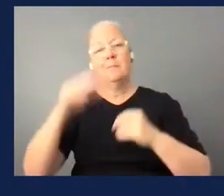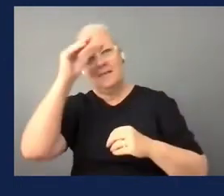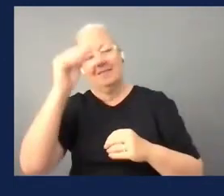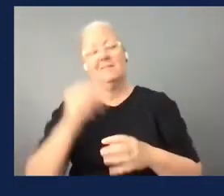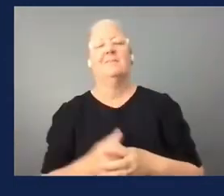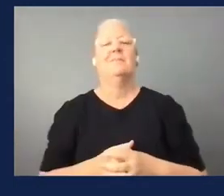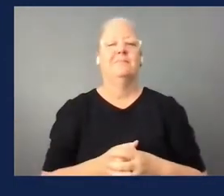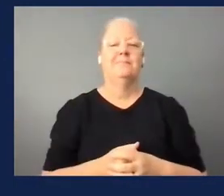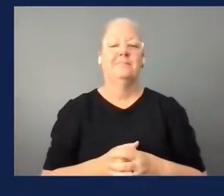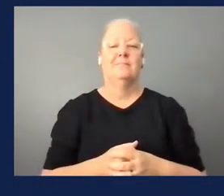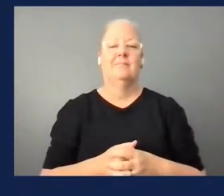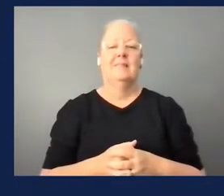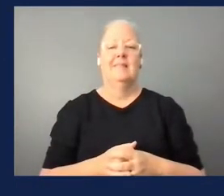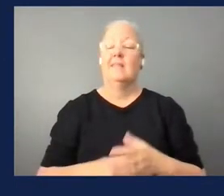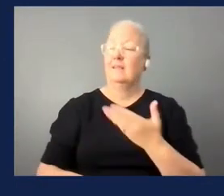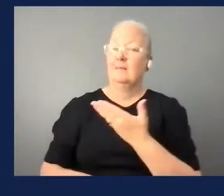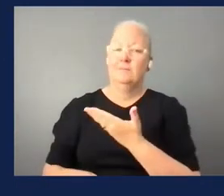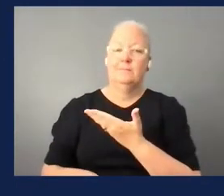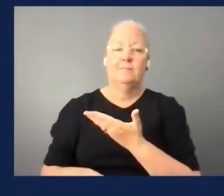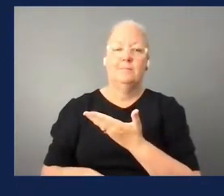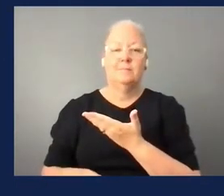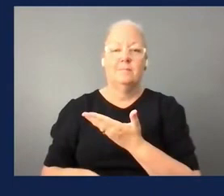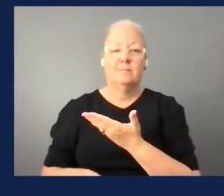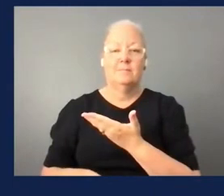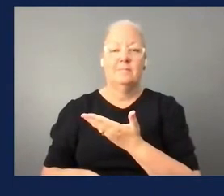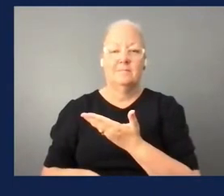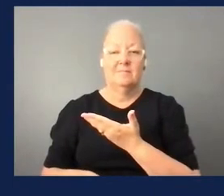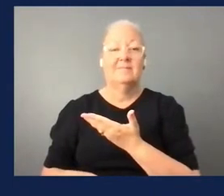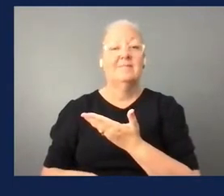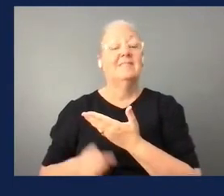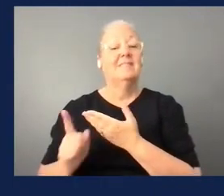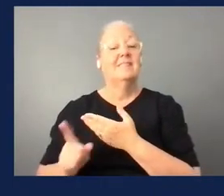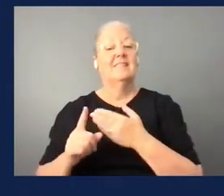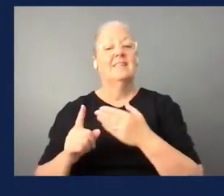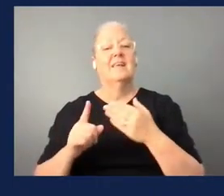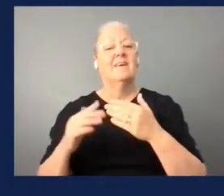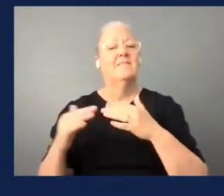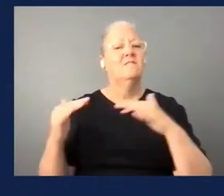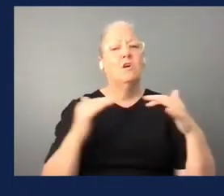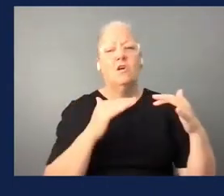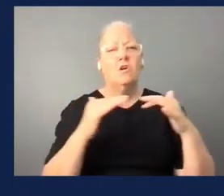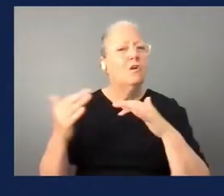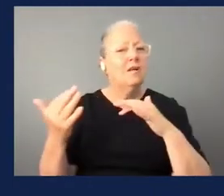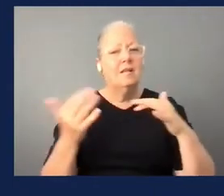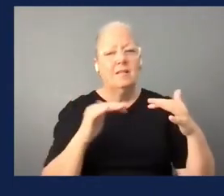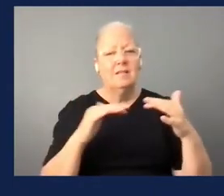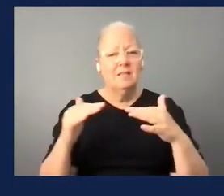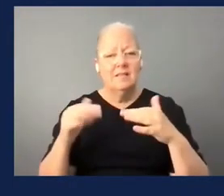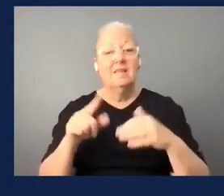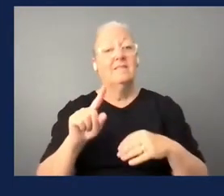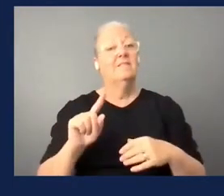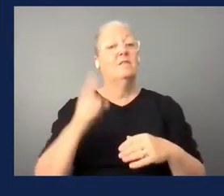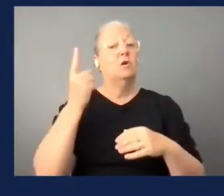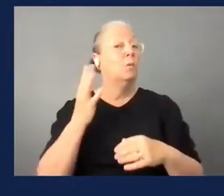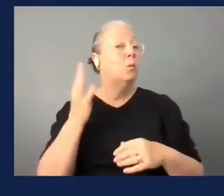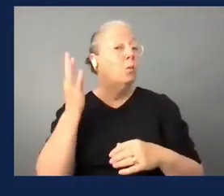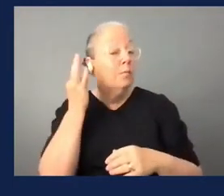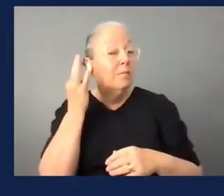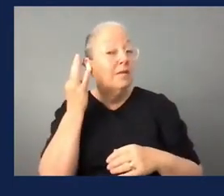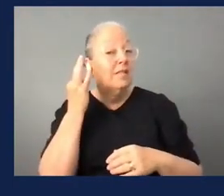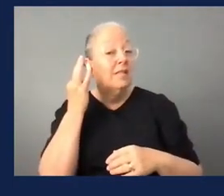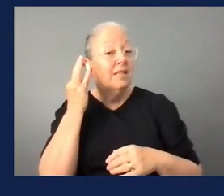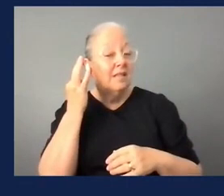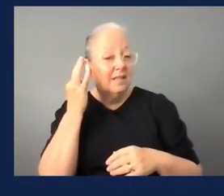That is the banner that Feyenoord fans have put up for the first women's game against Ajax,